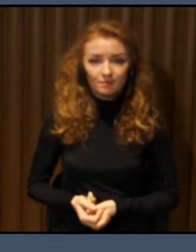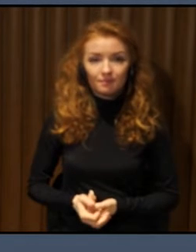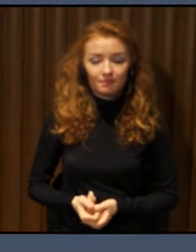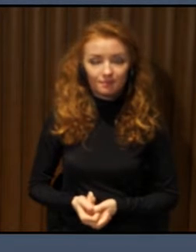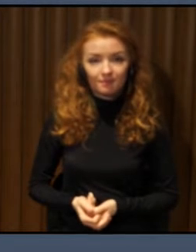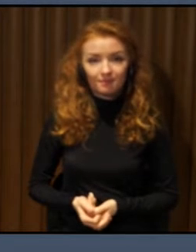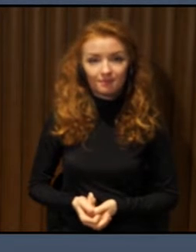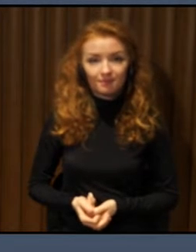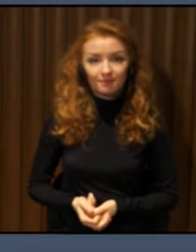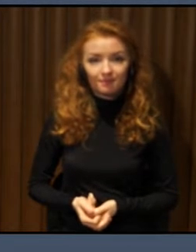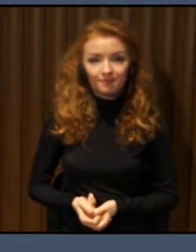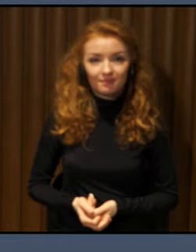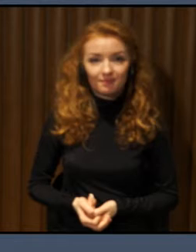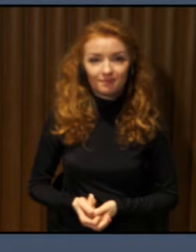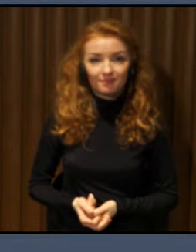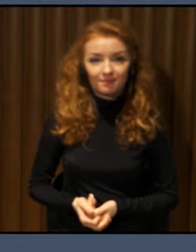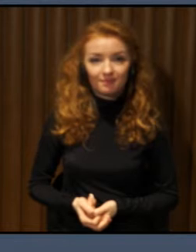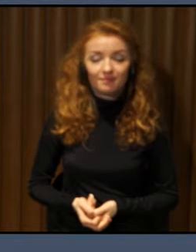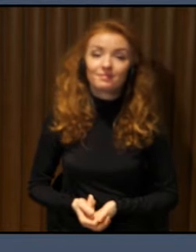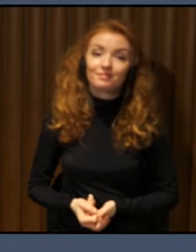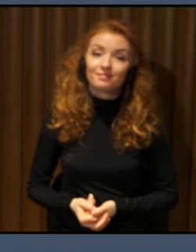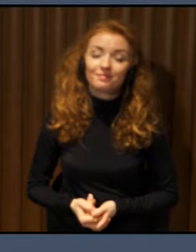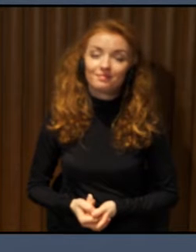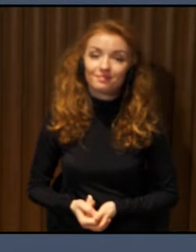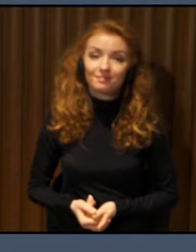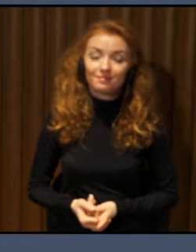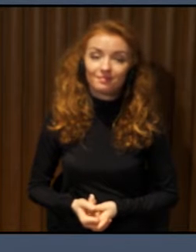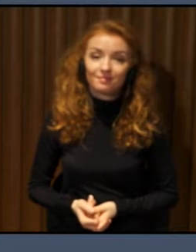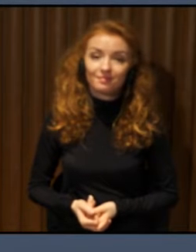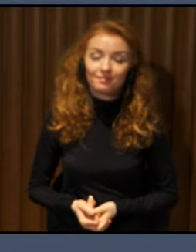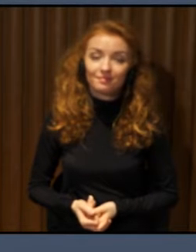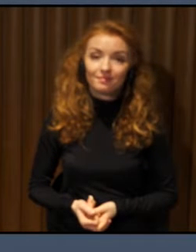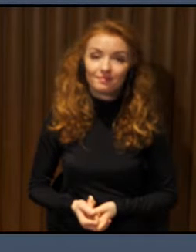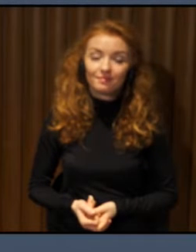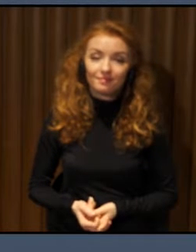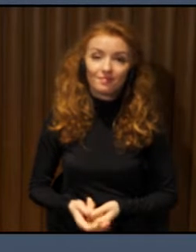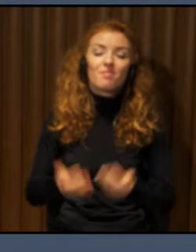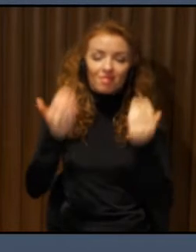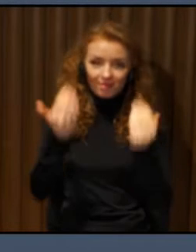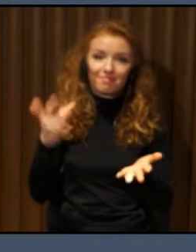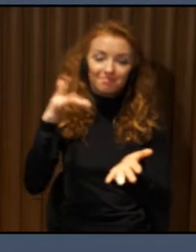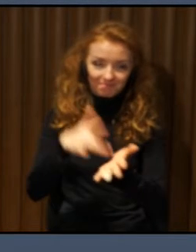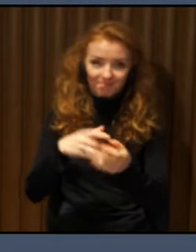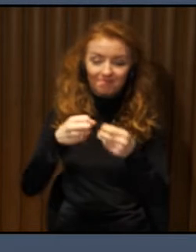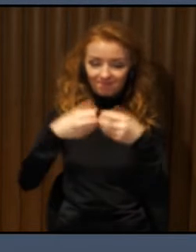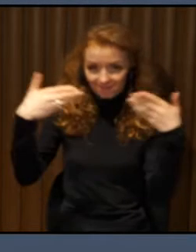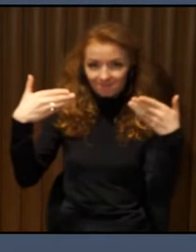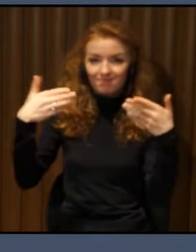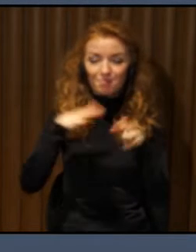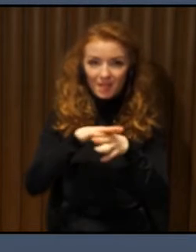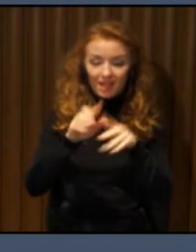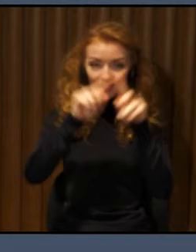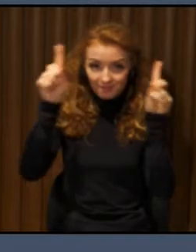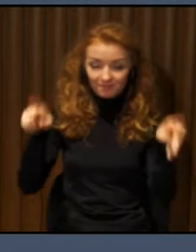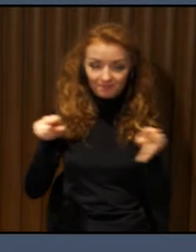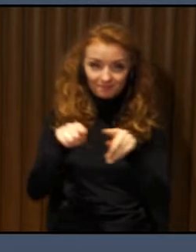screen mode? Yes, that should solve it. Yeah, now it is. Yeah, thank you. Sorry for interrupting. Perfect. Oh, no, not